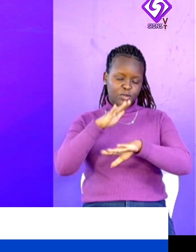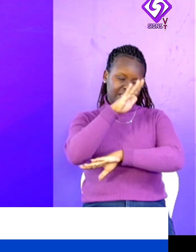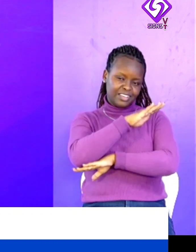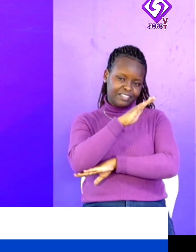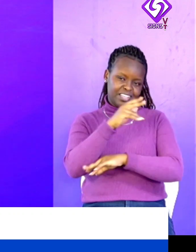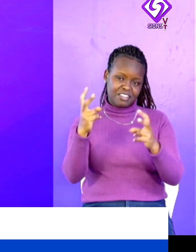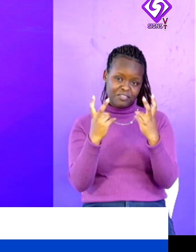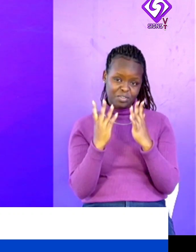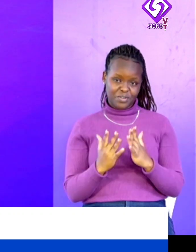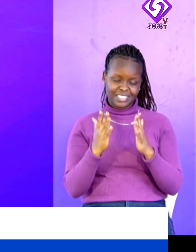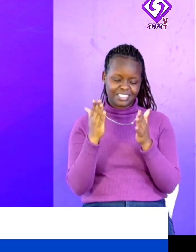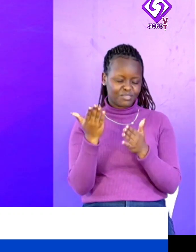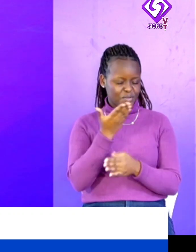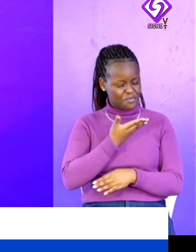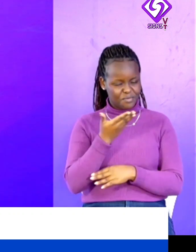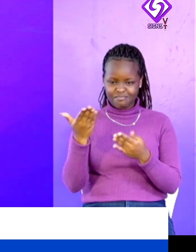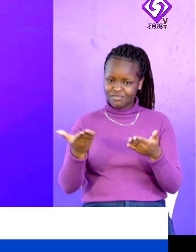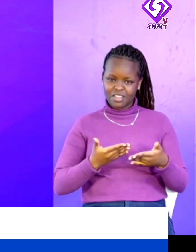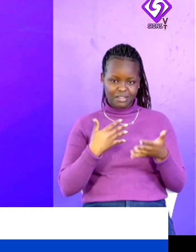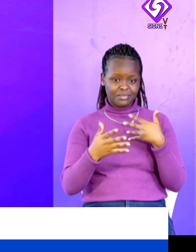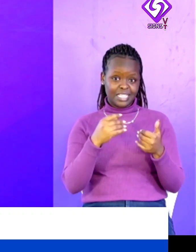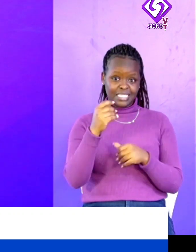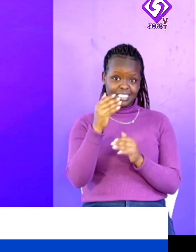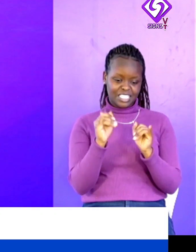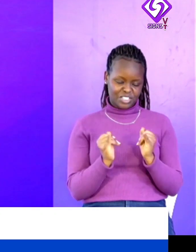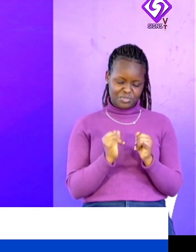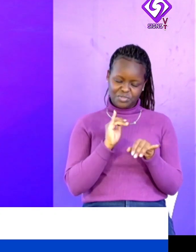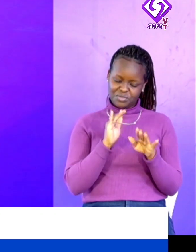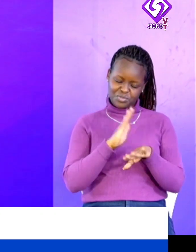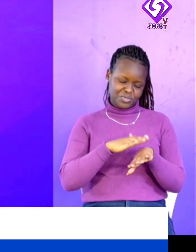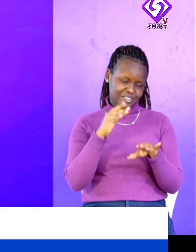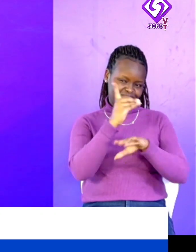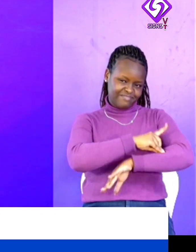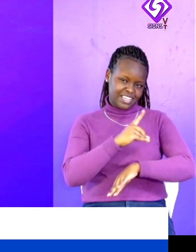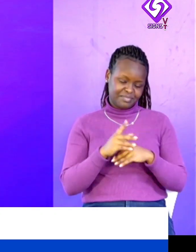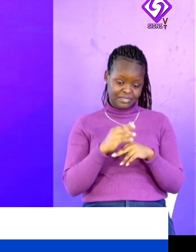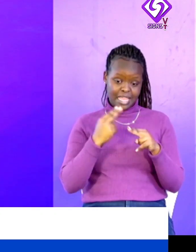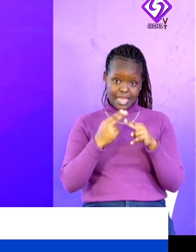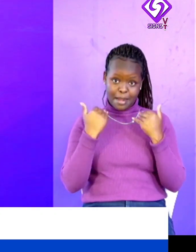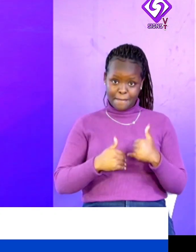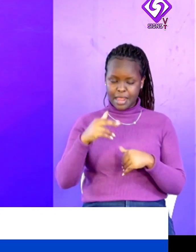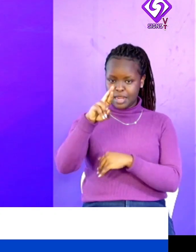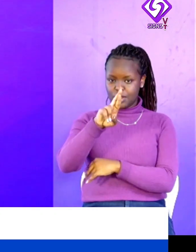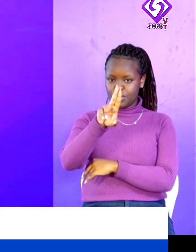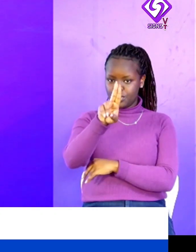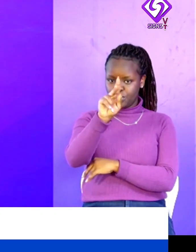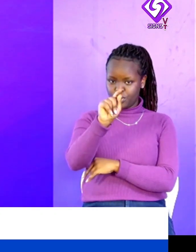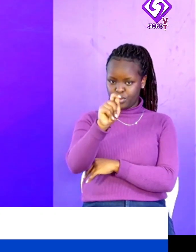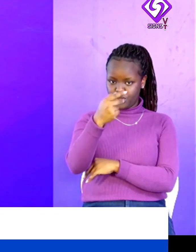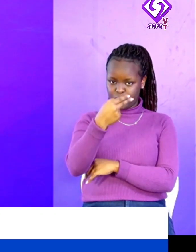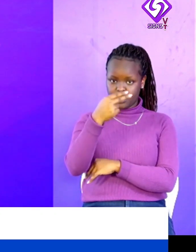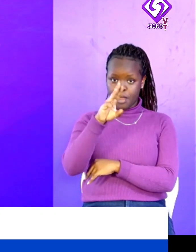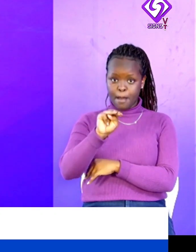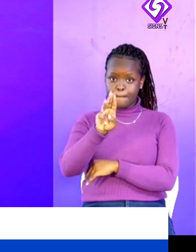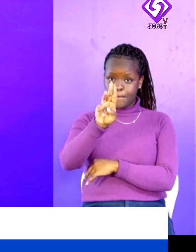Viewers, and a warm welcome to Science News this great day. I'm Ruth Mwene, and our sign language interpreter is